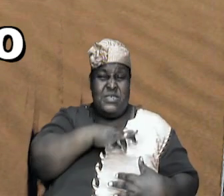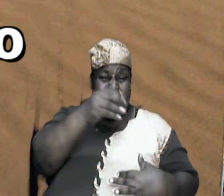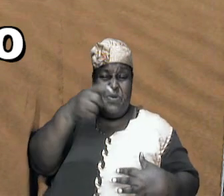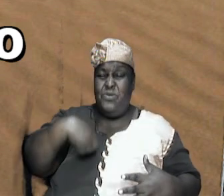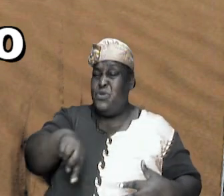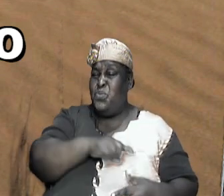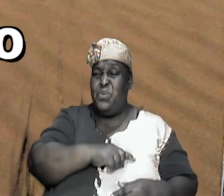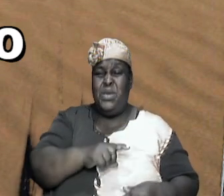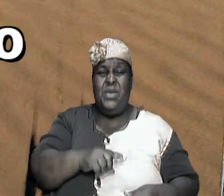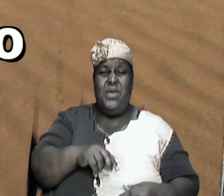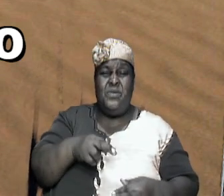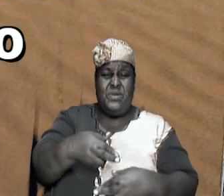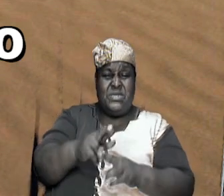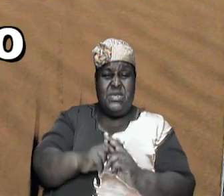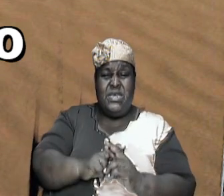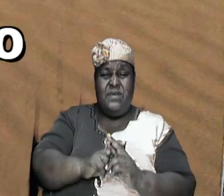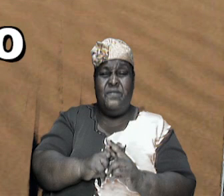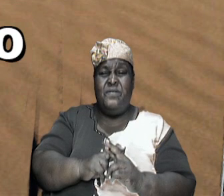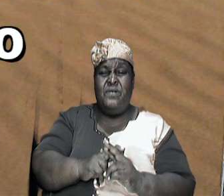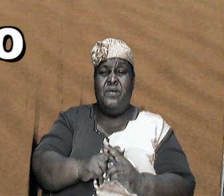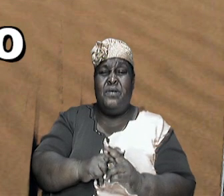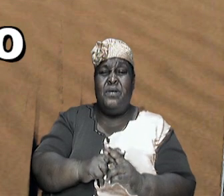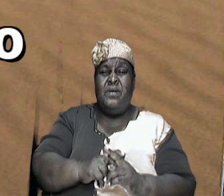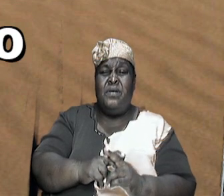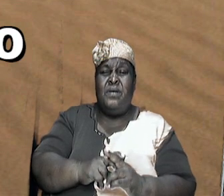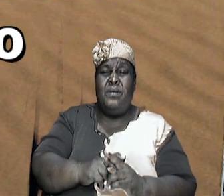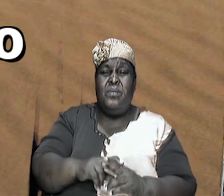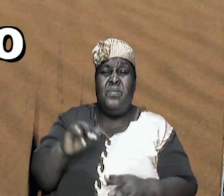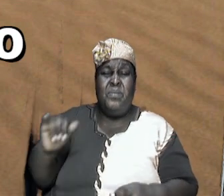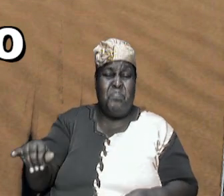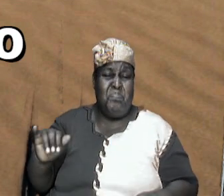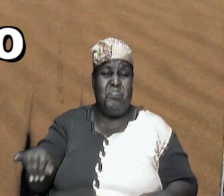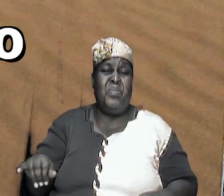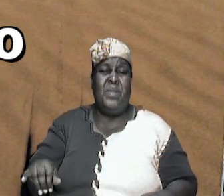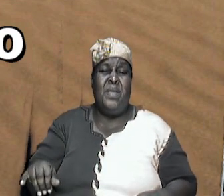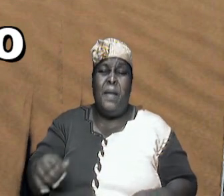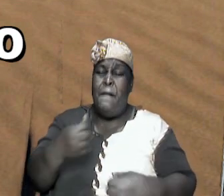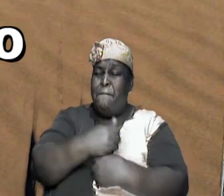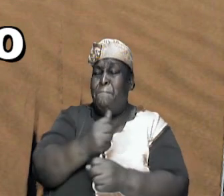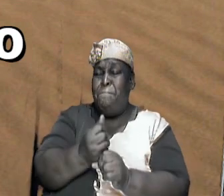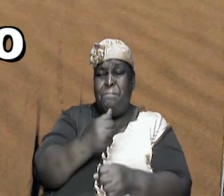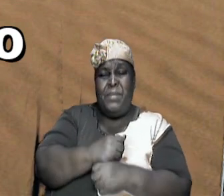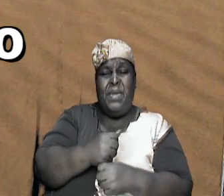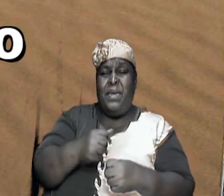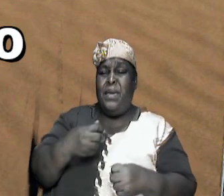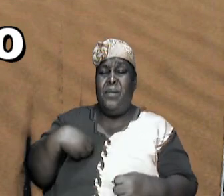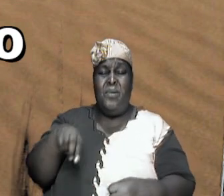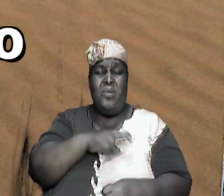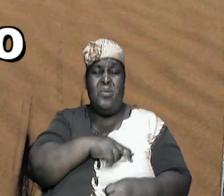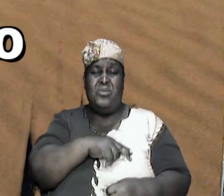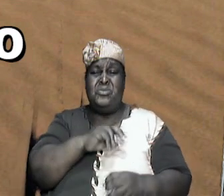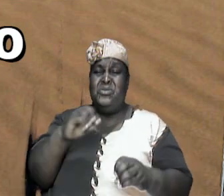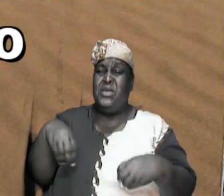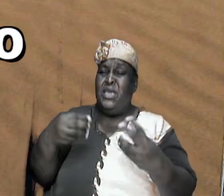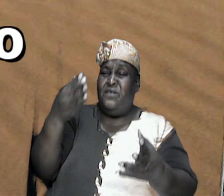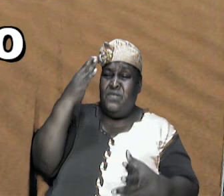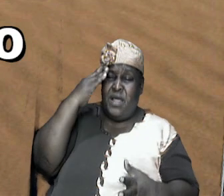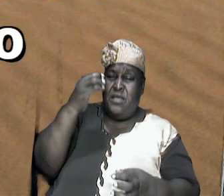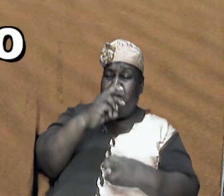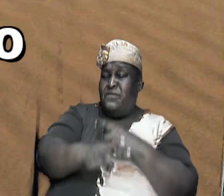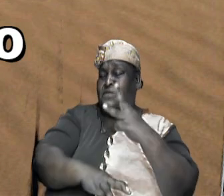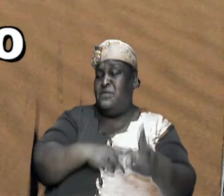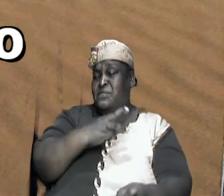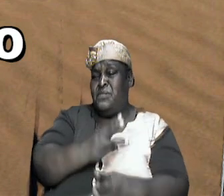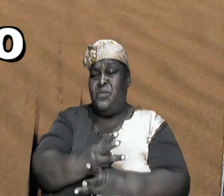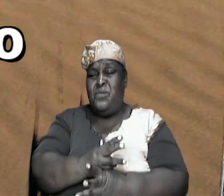the spirit of the world. We didn't receive a spirit that caused us to be worldly or give us knowledge about the things of